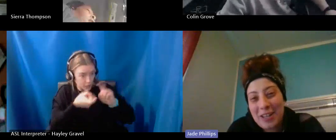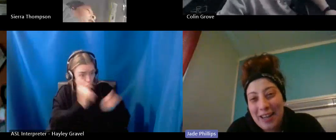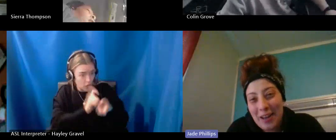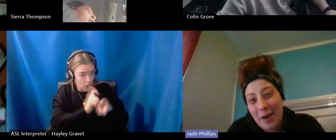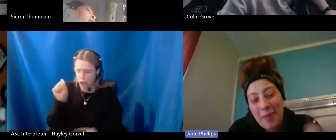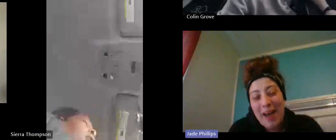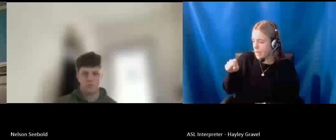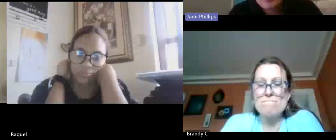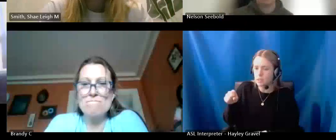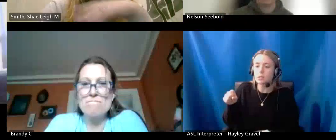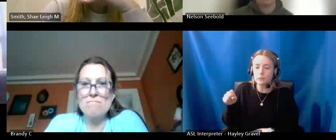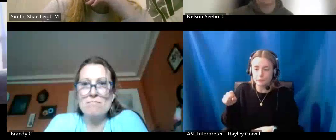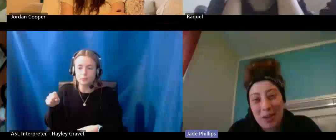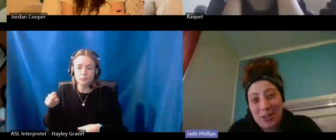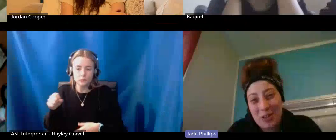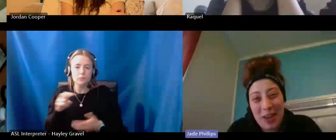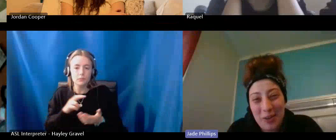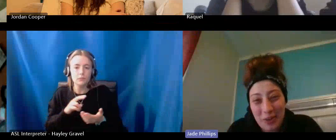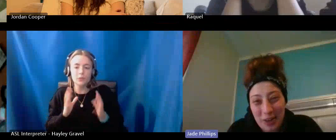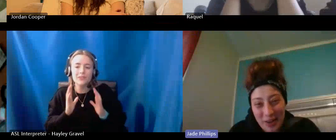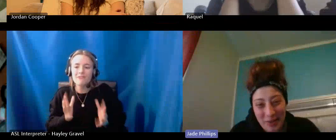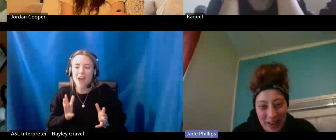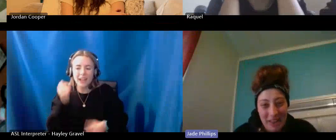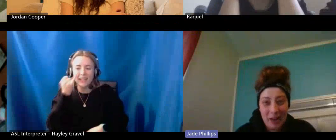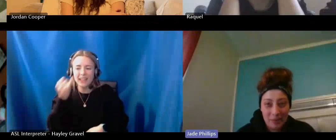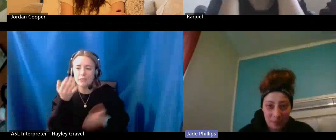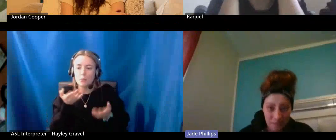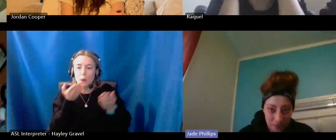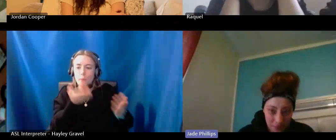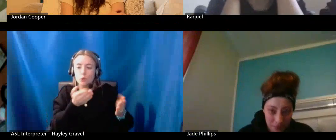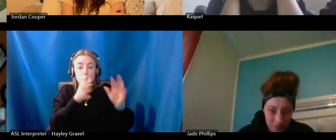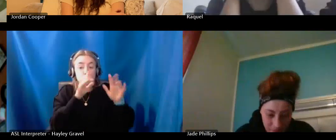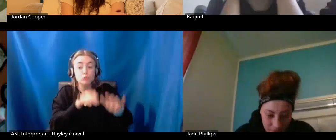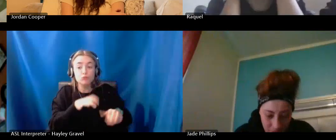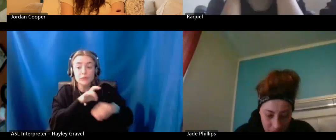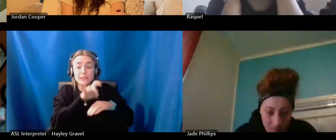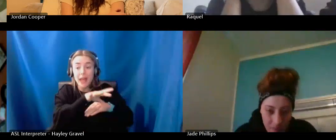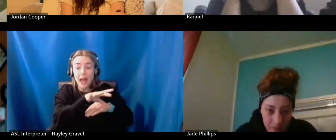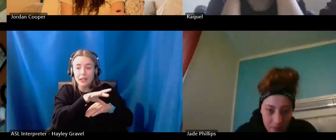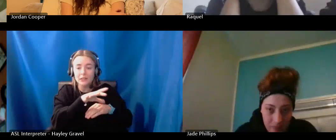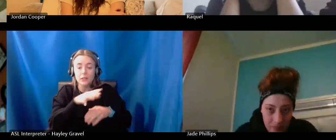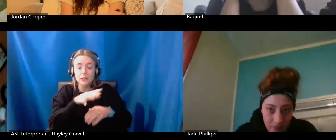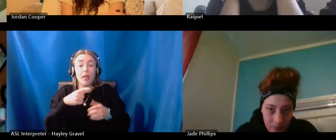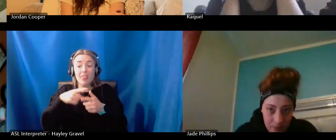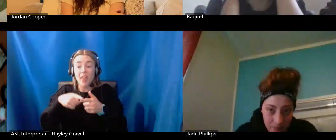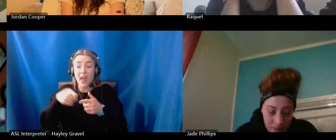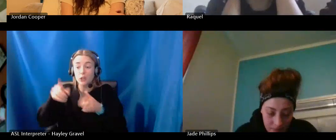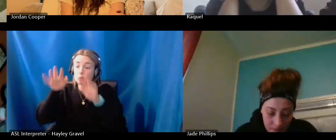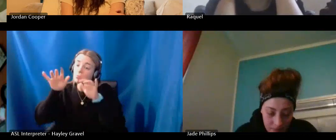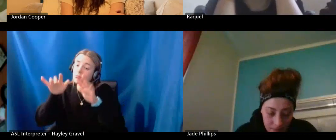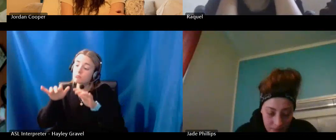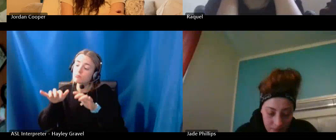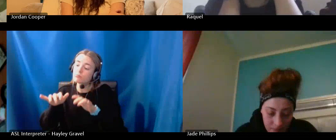Brandy actually asked the question for me, so thank you for clarifying that. Okay.